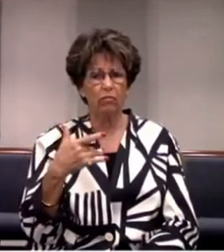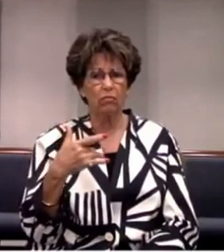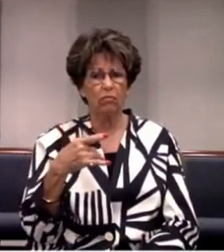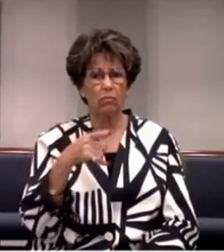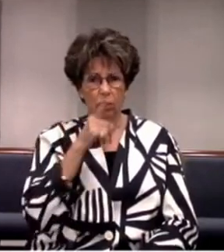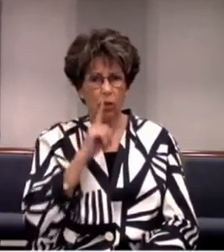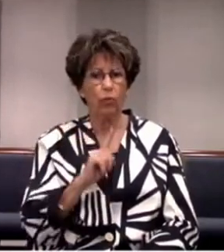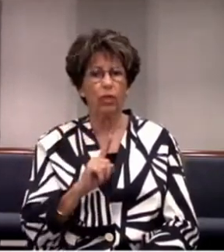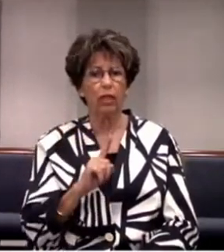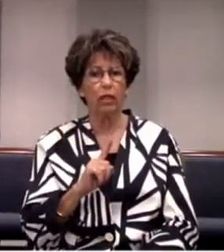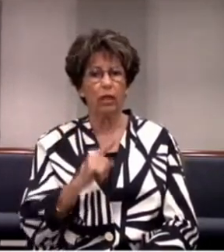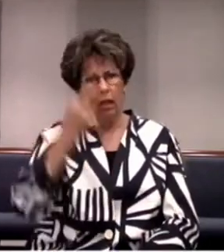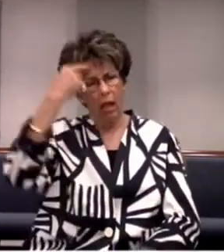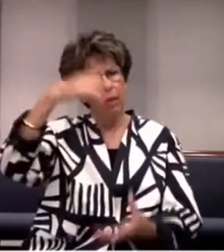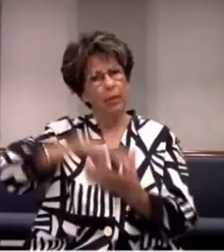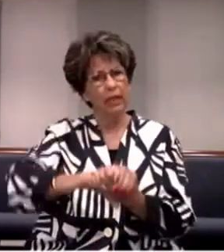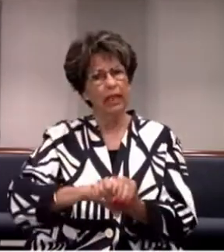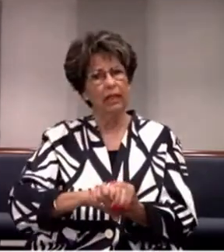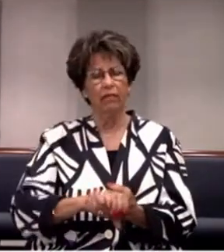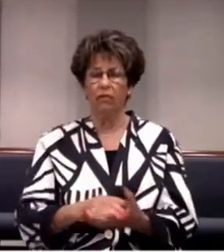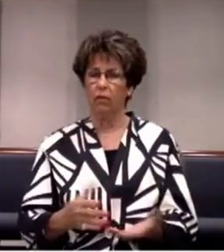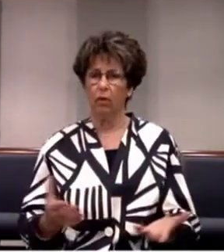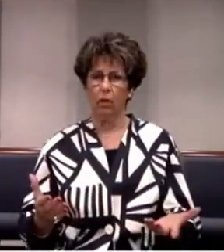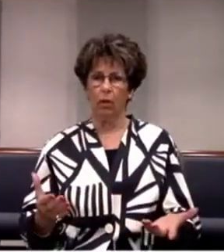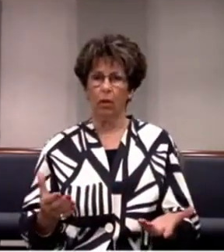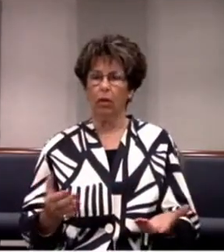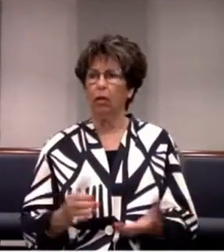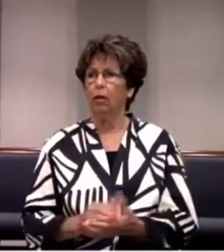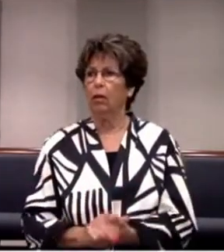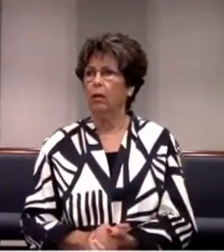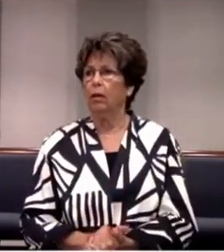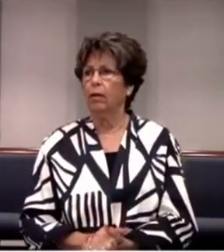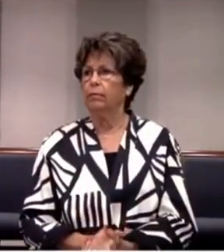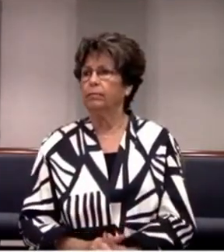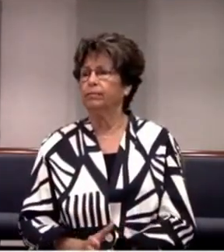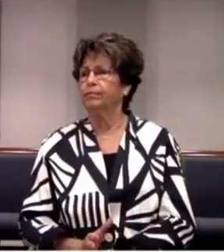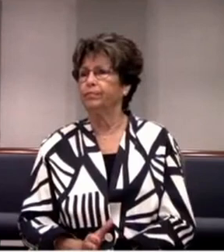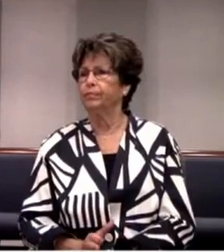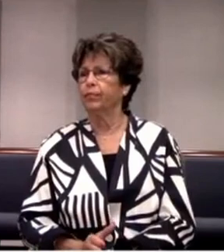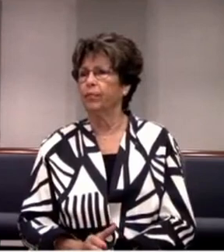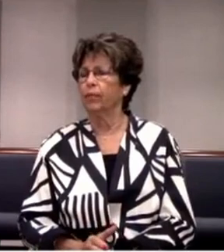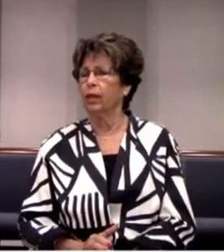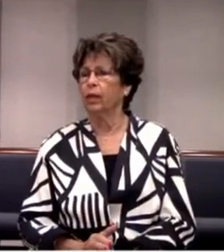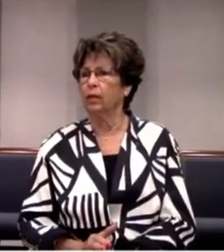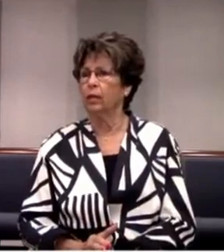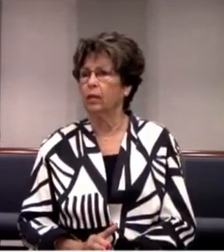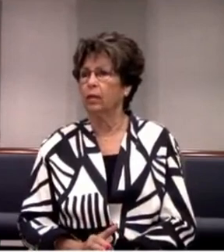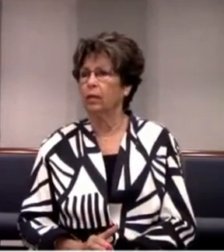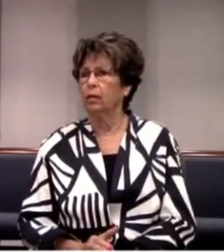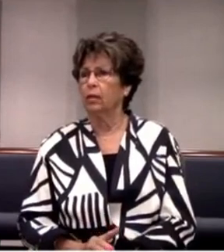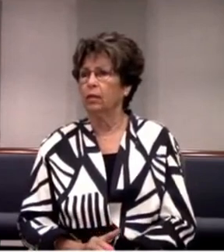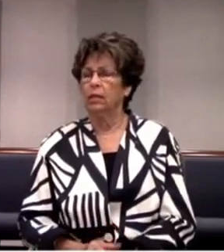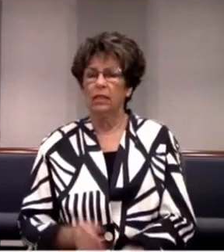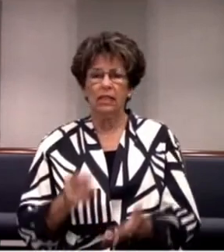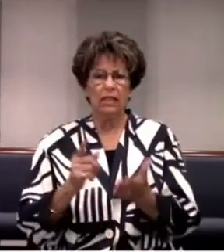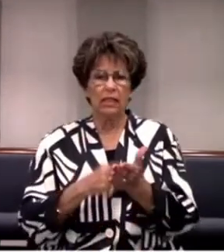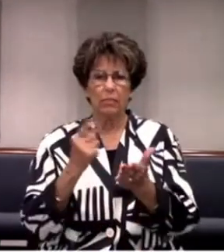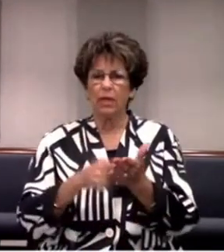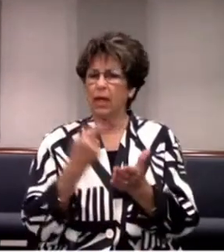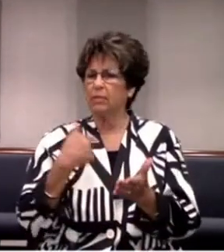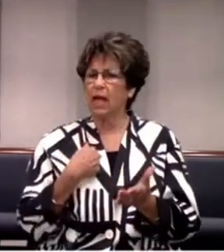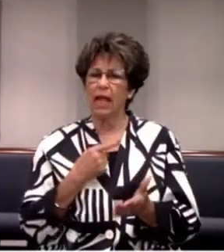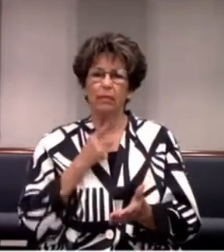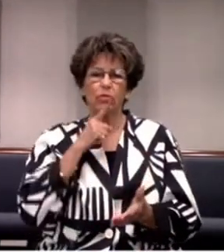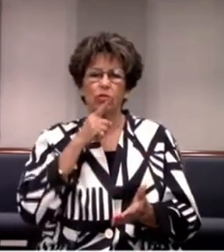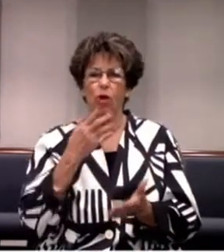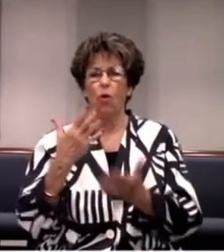He's in you. Let me address those of you that don't, you're so burdened with something like I get sometimes. I don't even